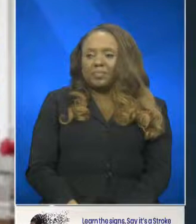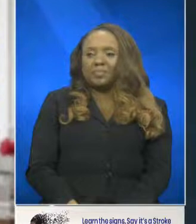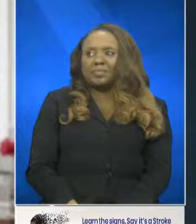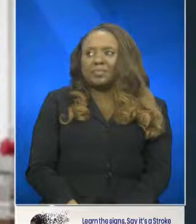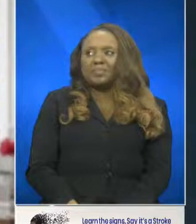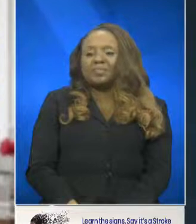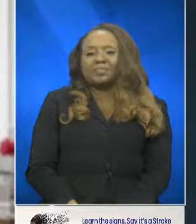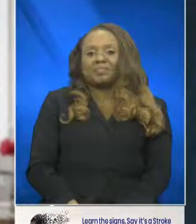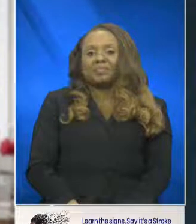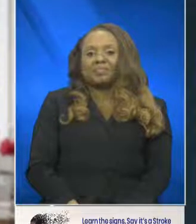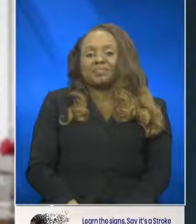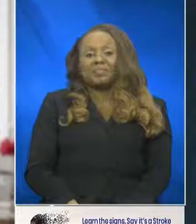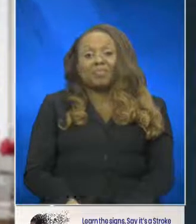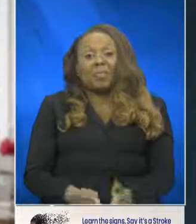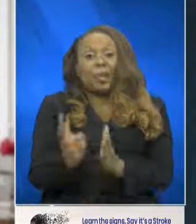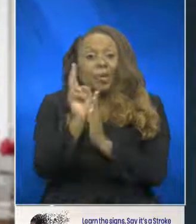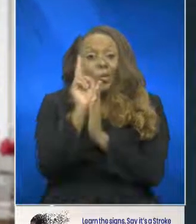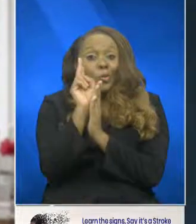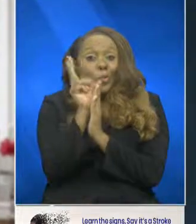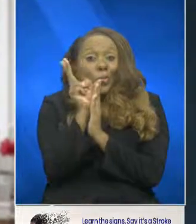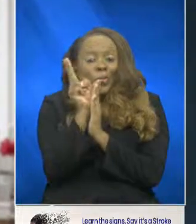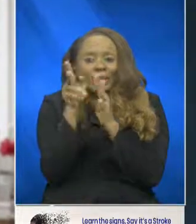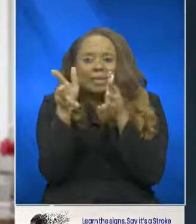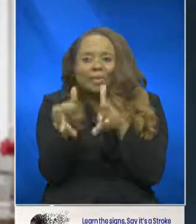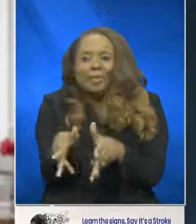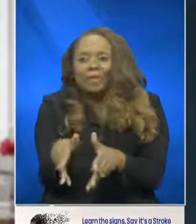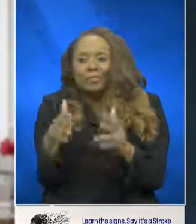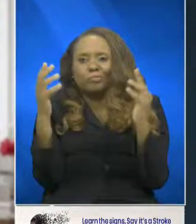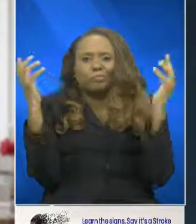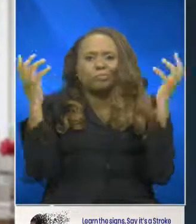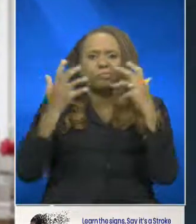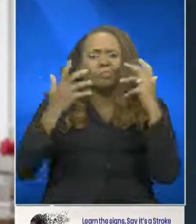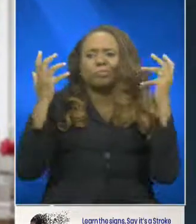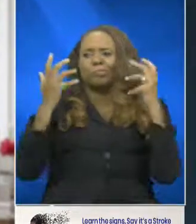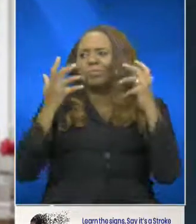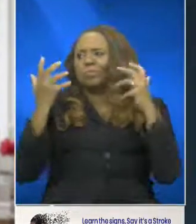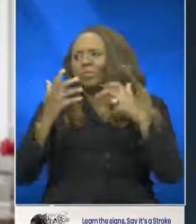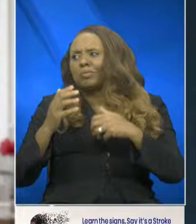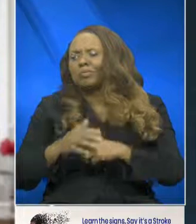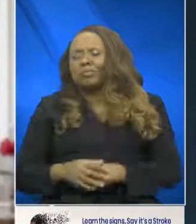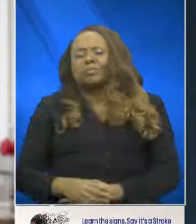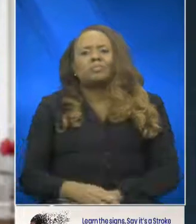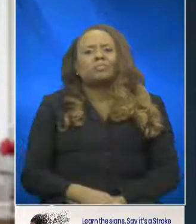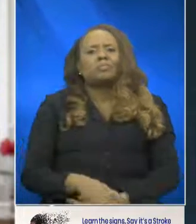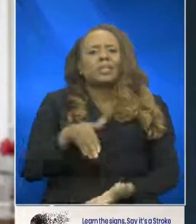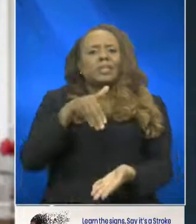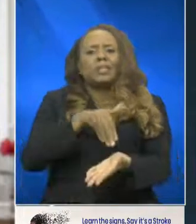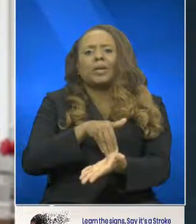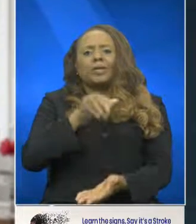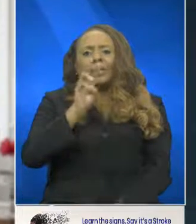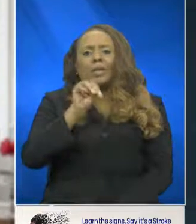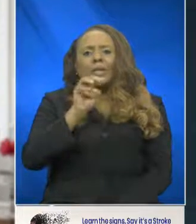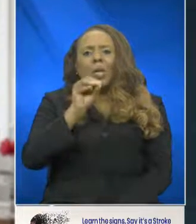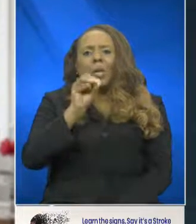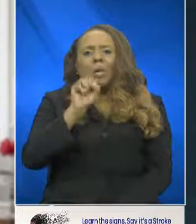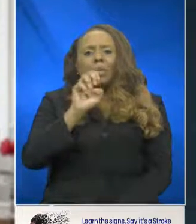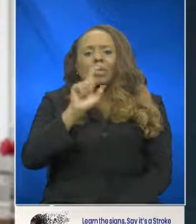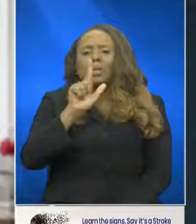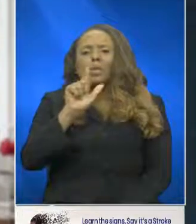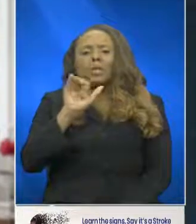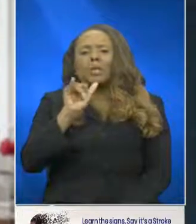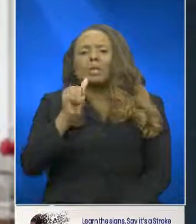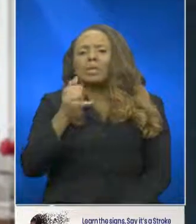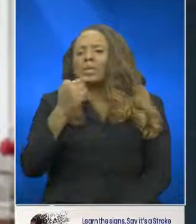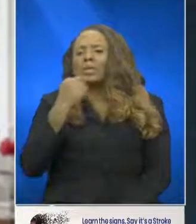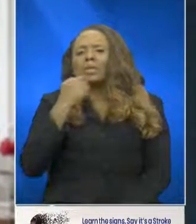In the 2 minutes that we have left, Dr. Mosley, what is top of mind for you that you would love us to take away